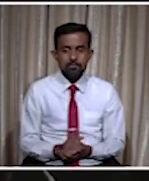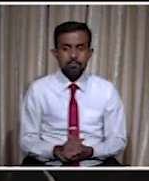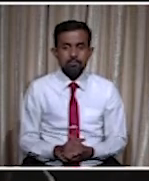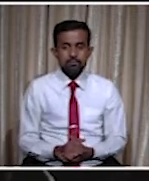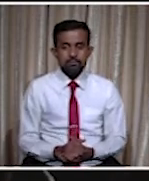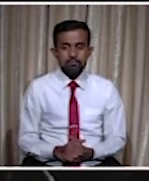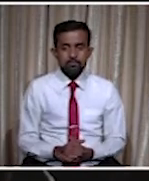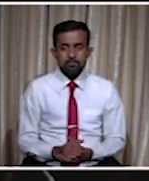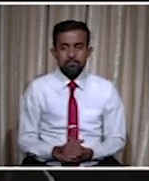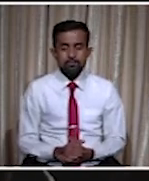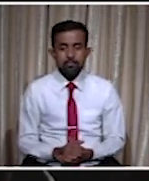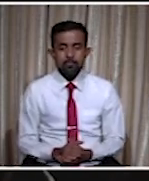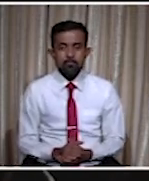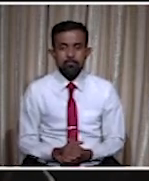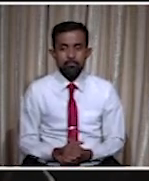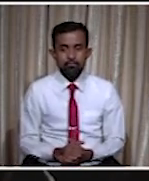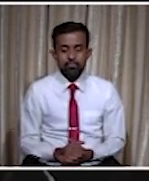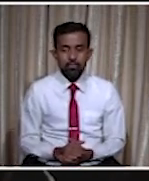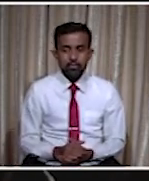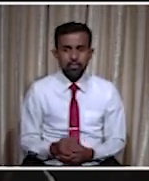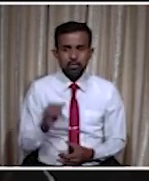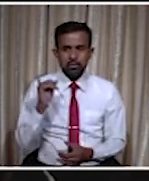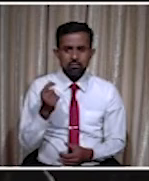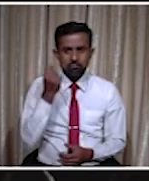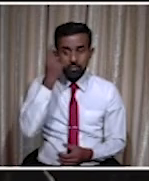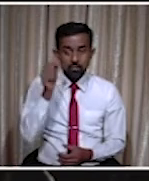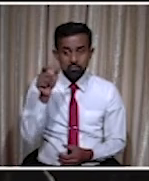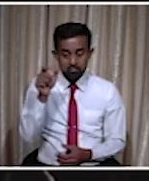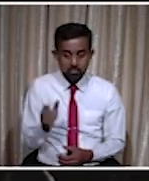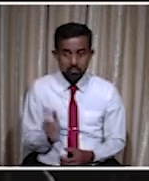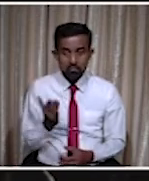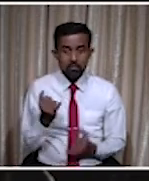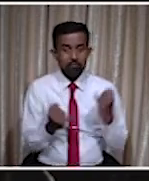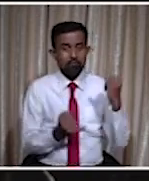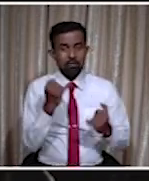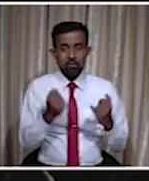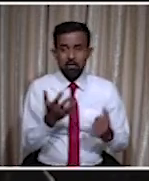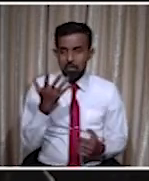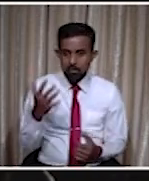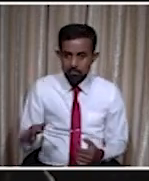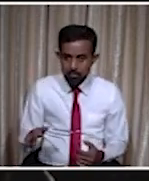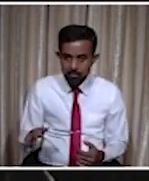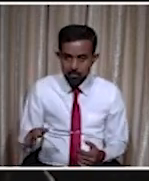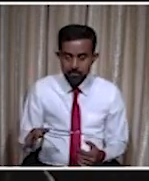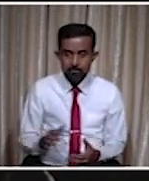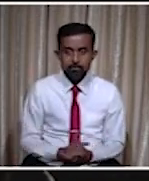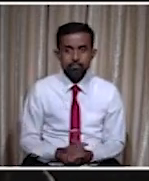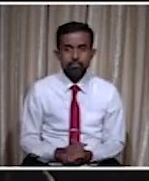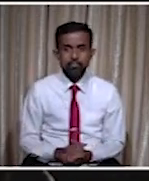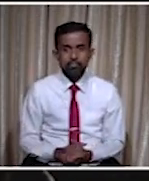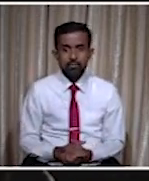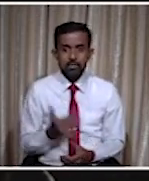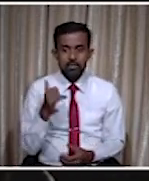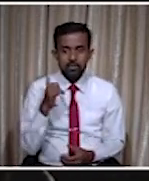was criticized by extremists because of my continued stand against racism and bigotry. Some political parties slandered